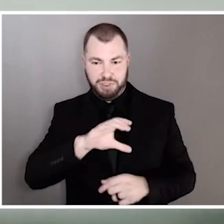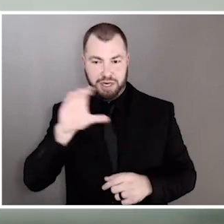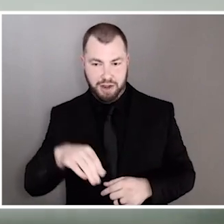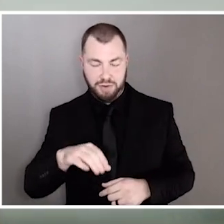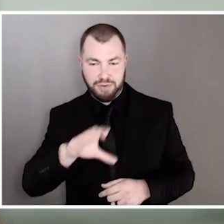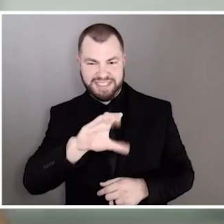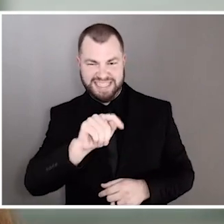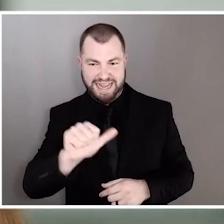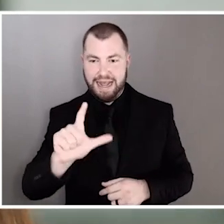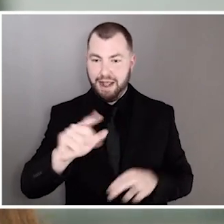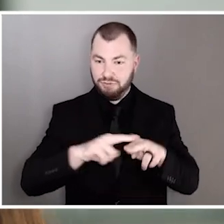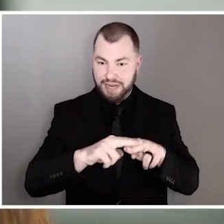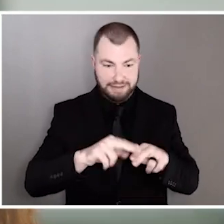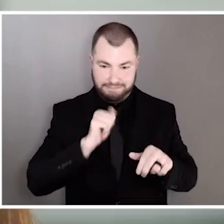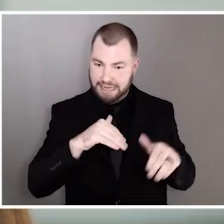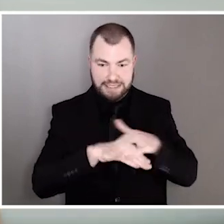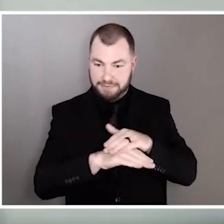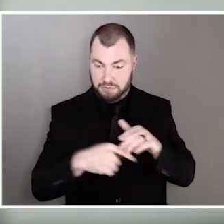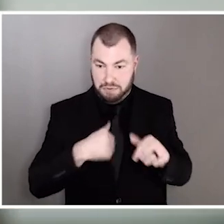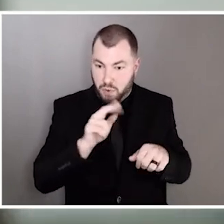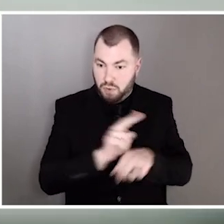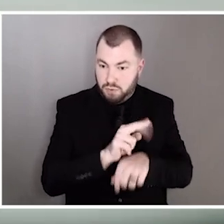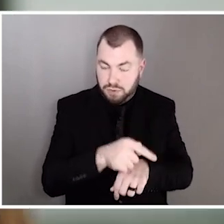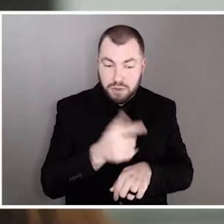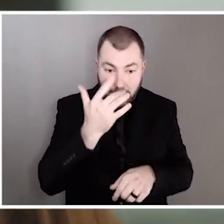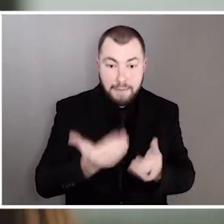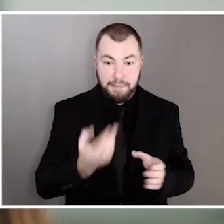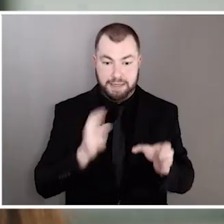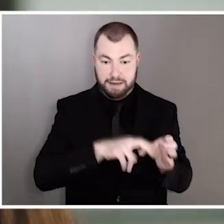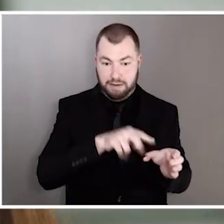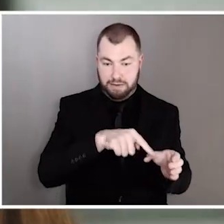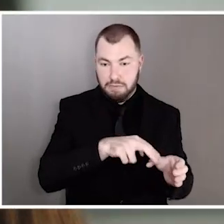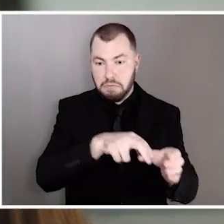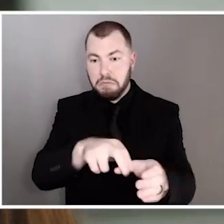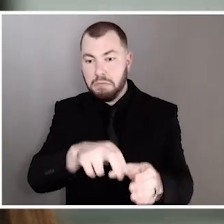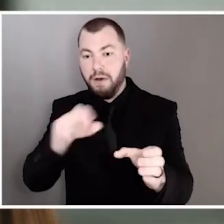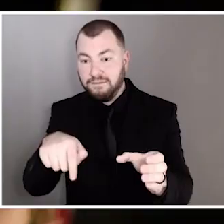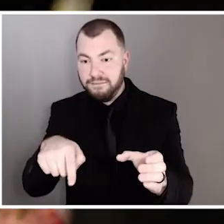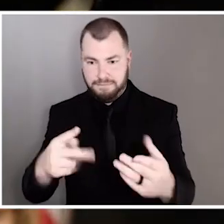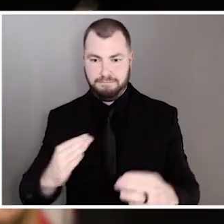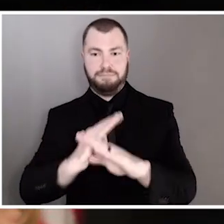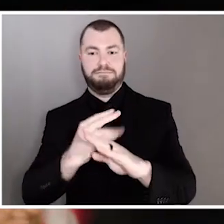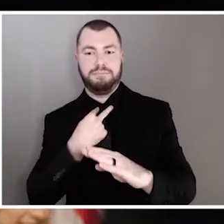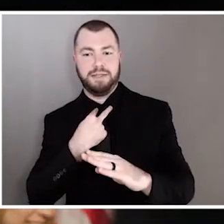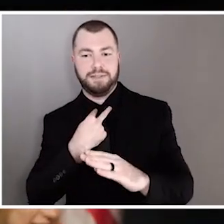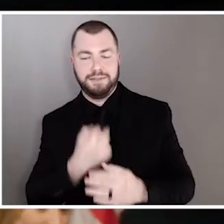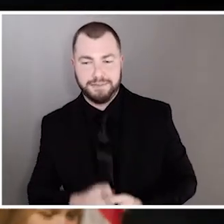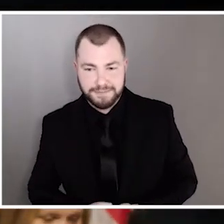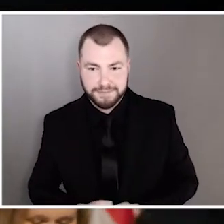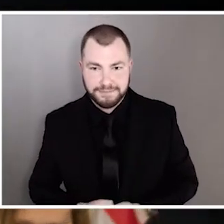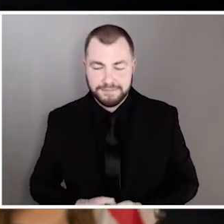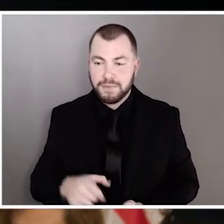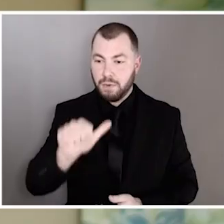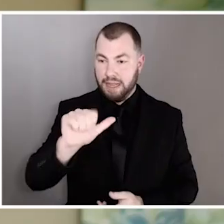the CTA, the L is not accessible. So I don't use it because I can get on at a station, I may not be able to get off at another station. The All Station